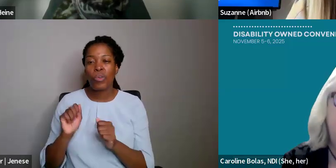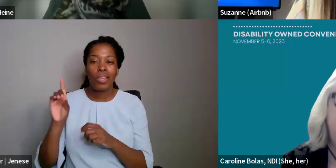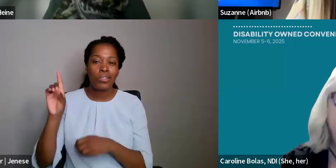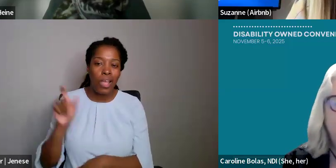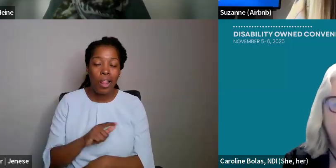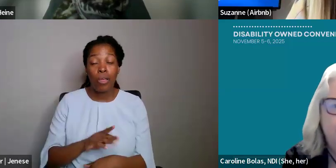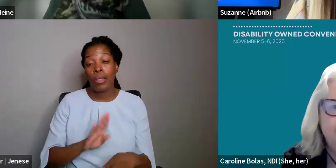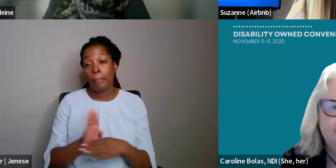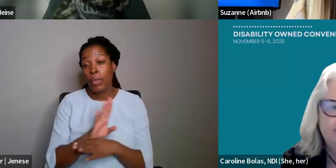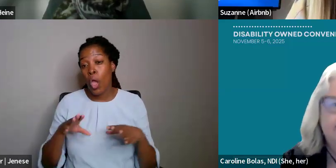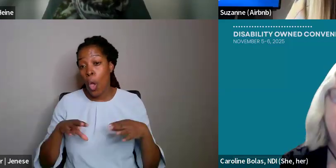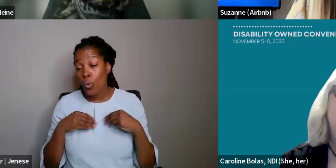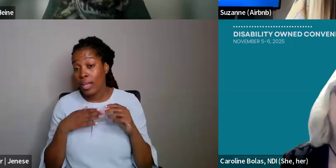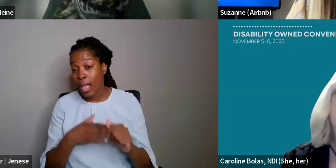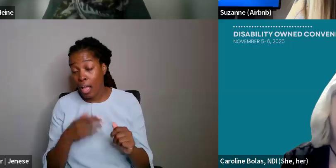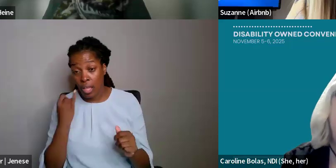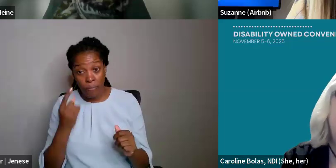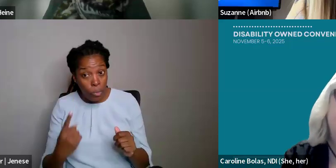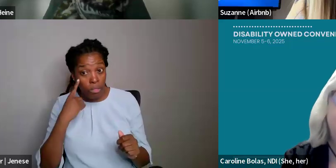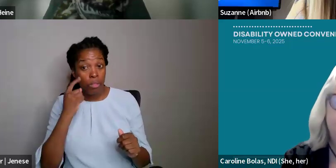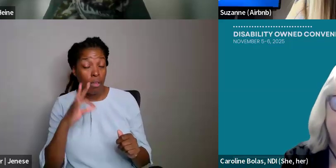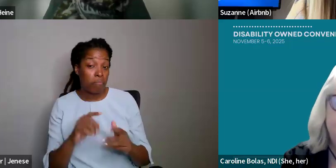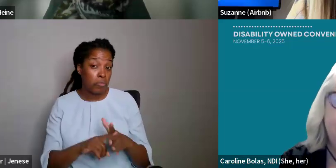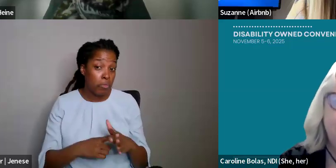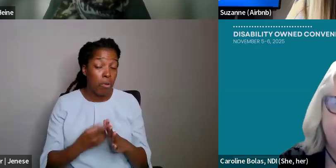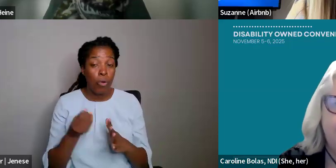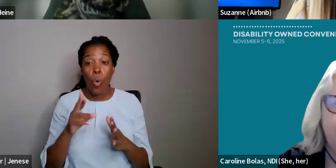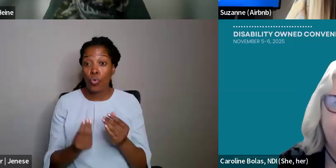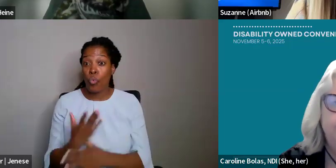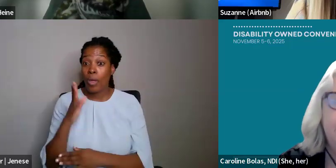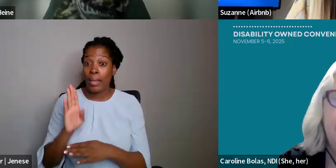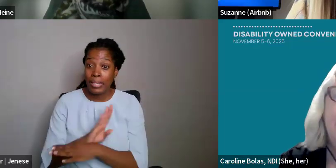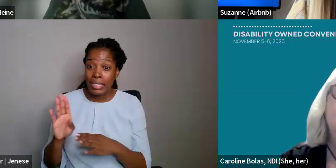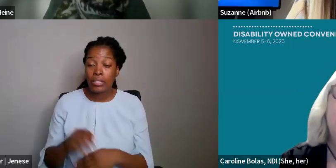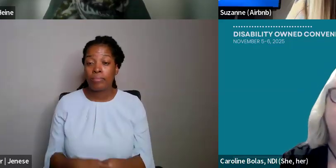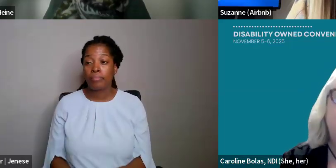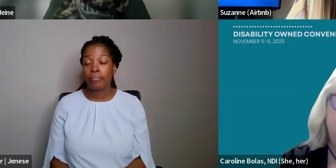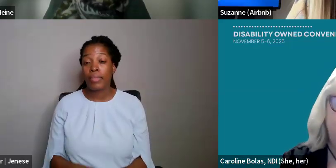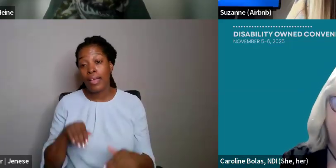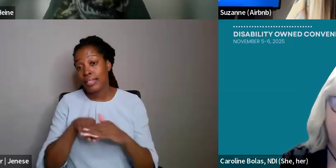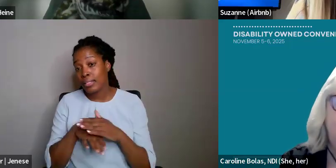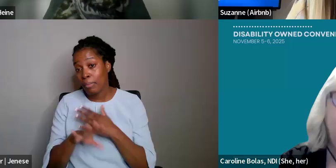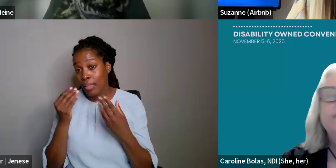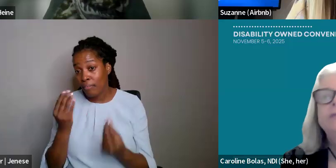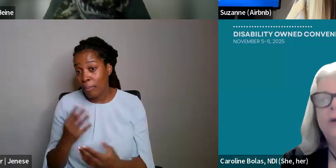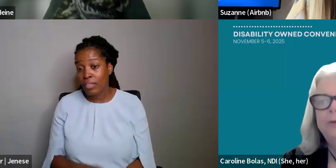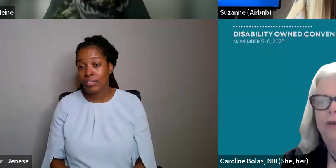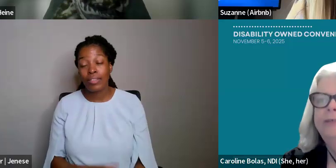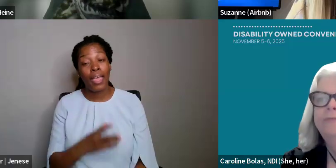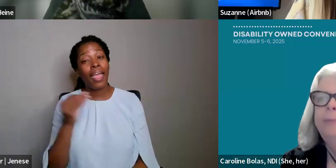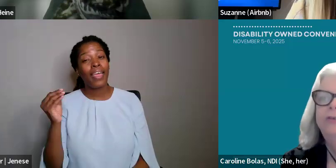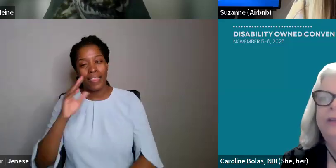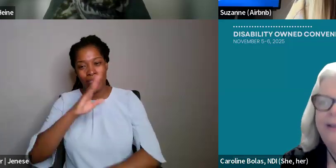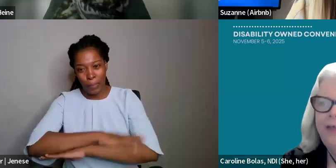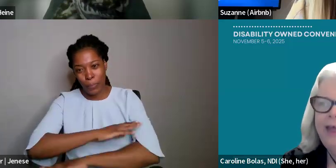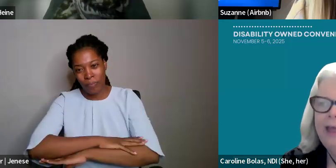you're thinking of starting or growing a business. It also has accessibility information. And we have our booths. We have so much